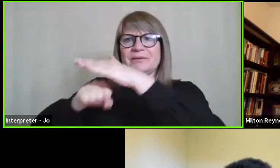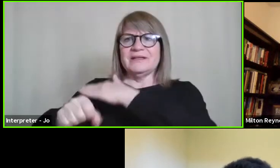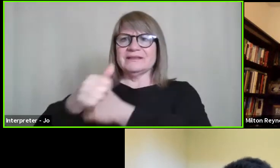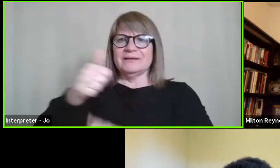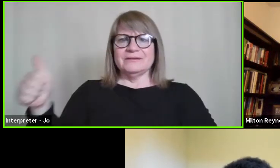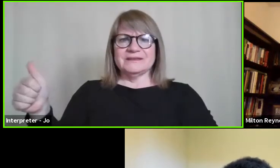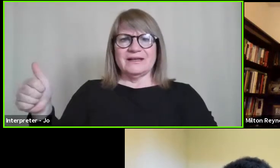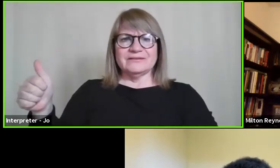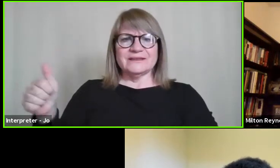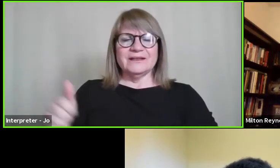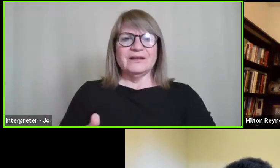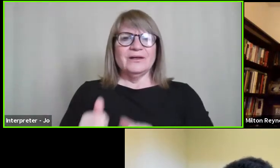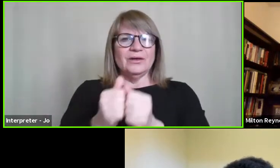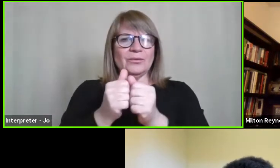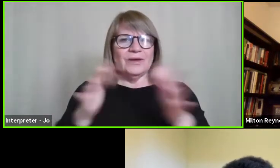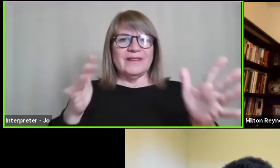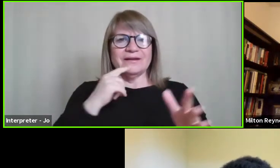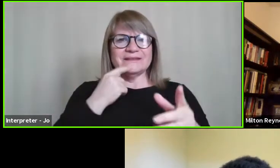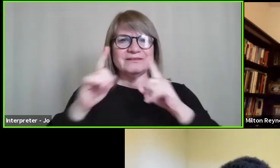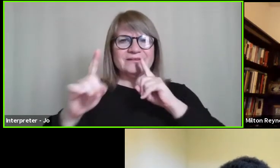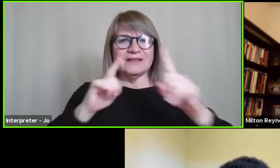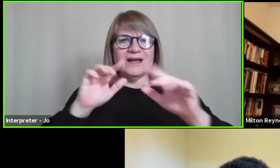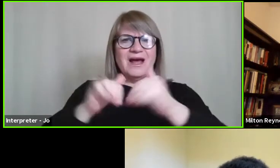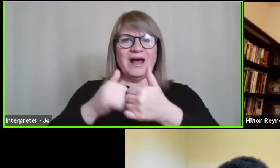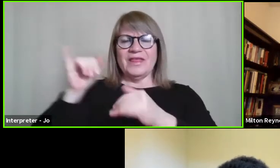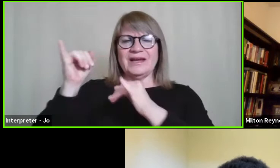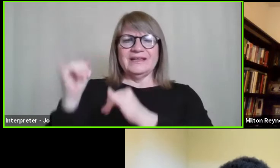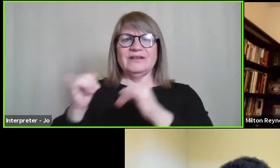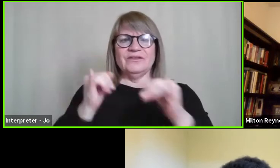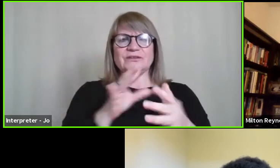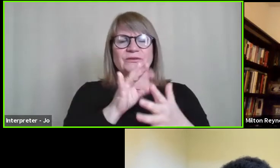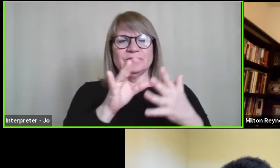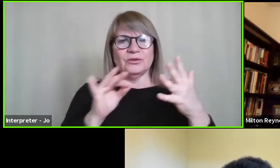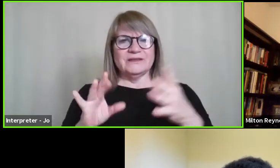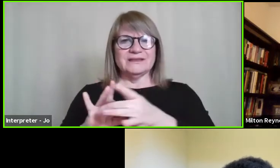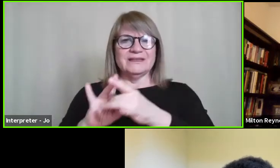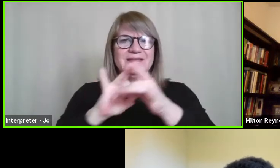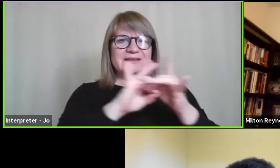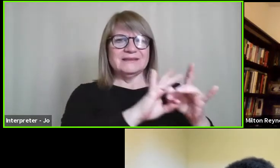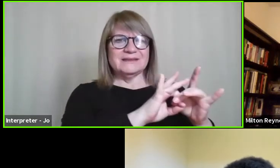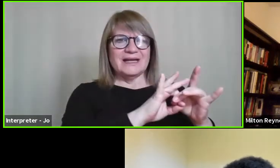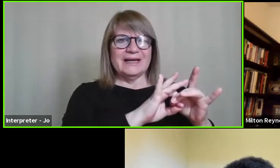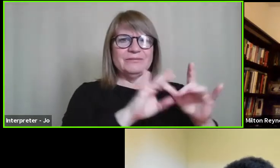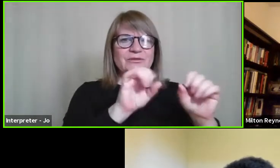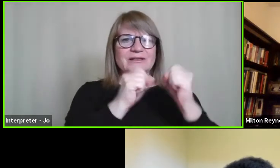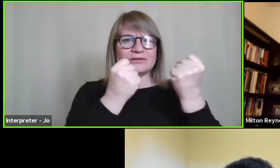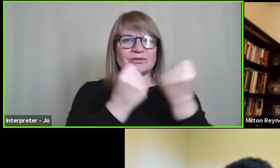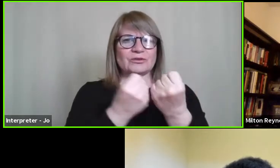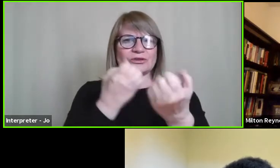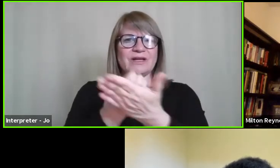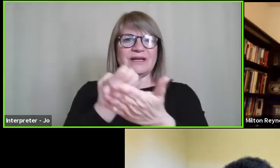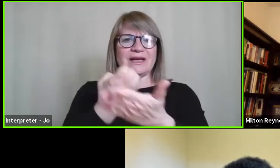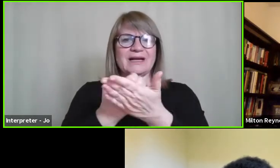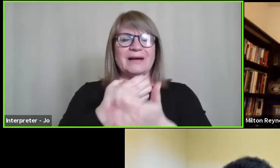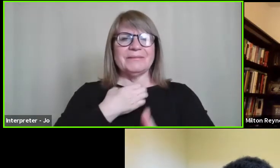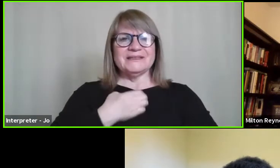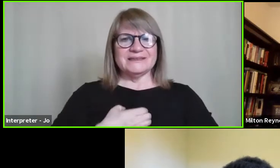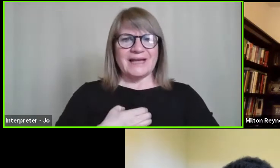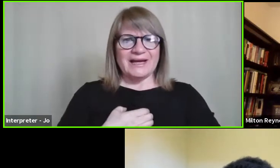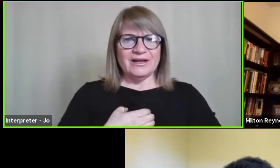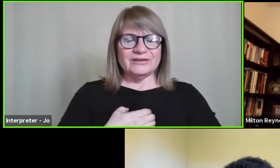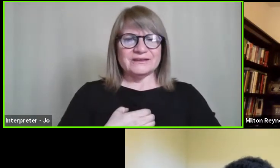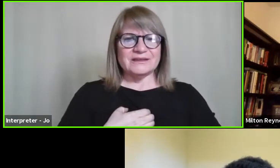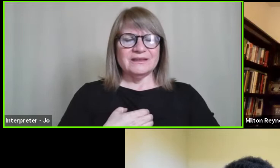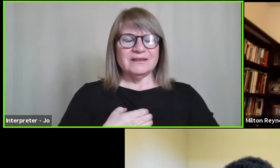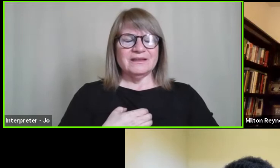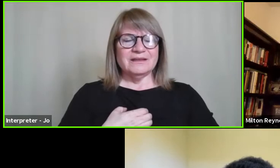without a serious conversation of how that individual choice is tied to broadly kind of social and economic desires um that are